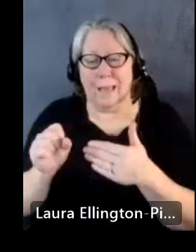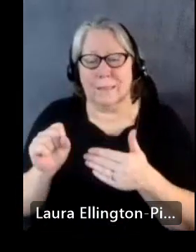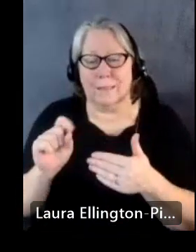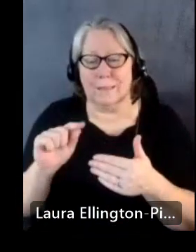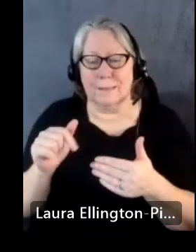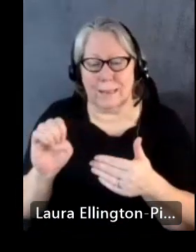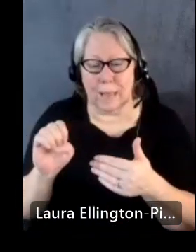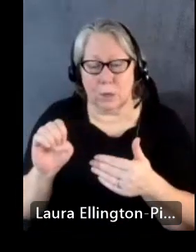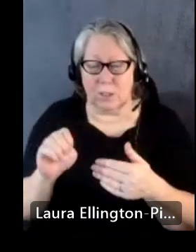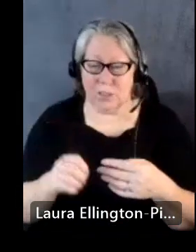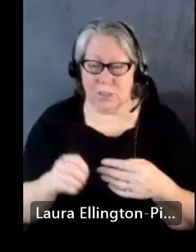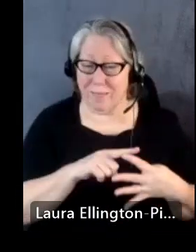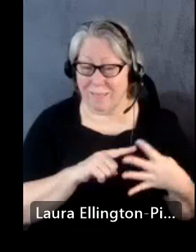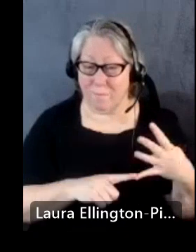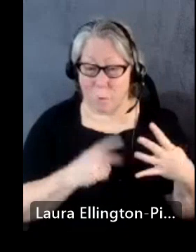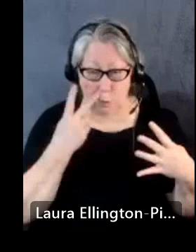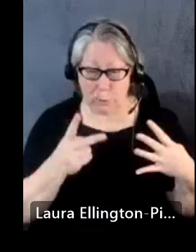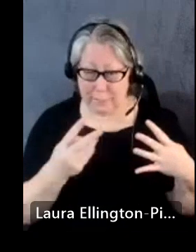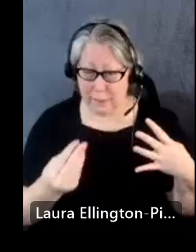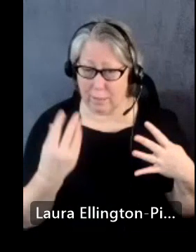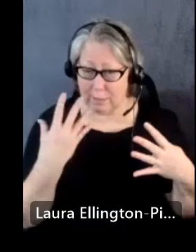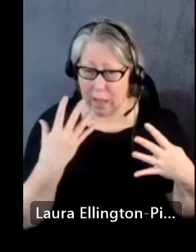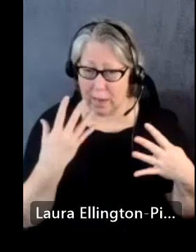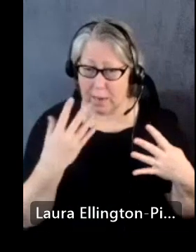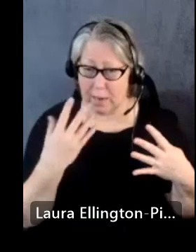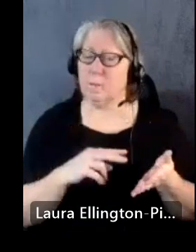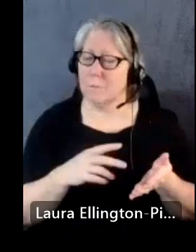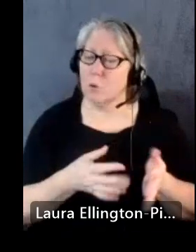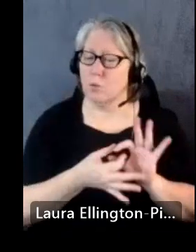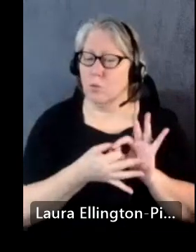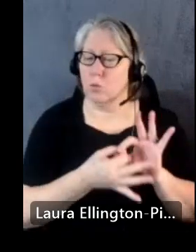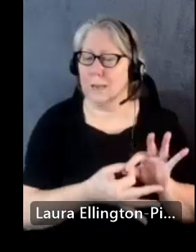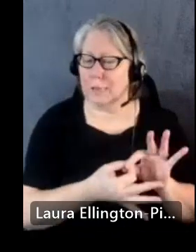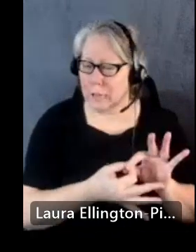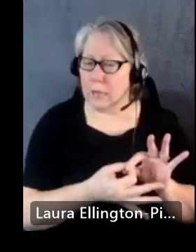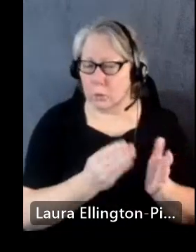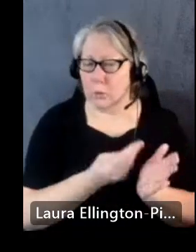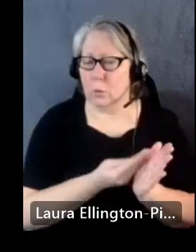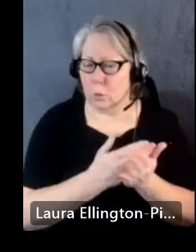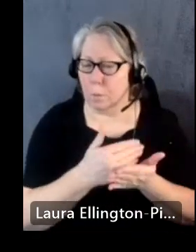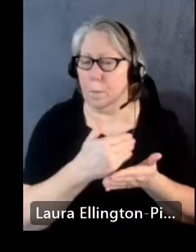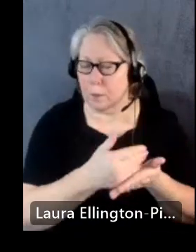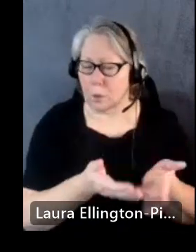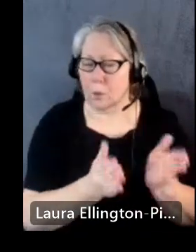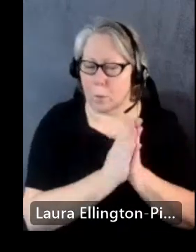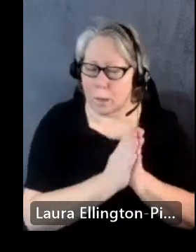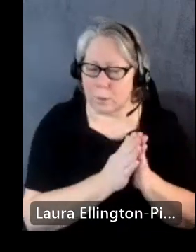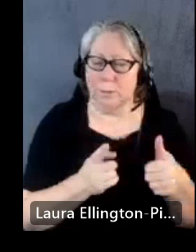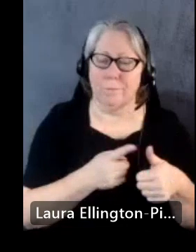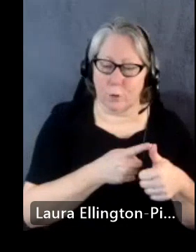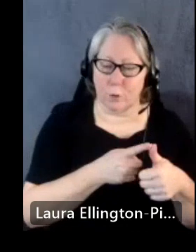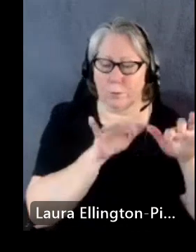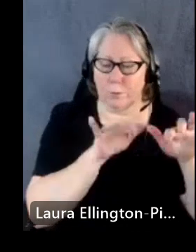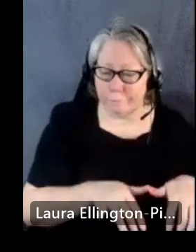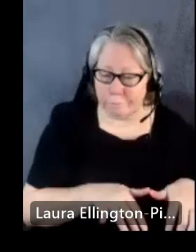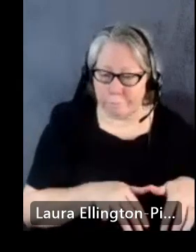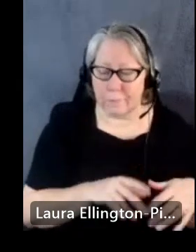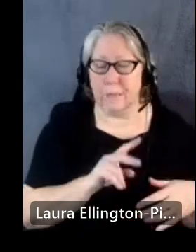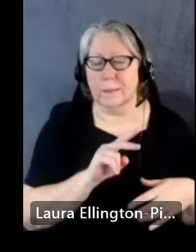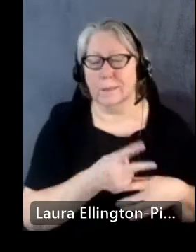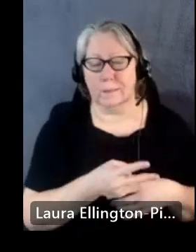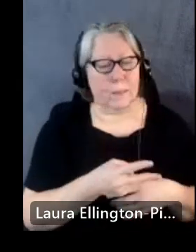see here apply to the budget request. So stage 1 is initial entry. Stage 2 is your manager review, and